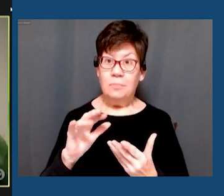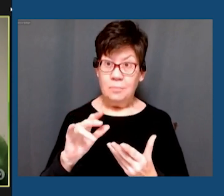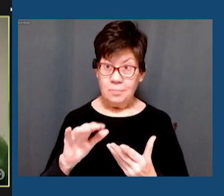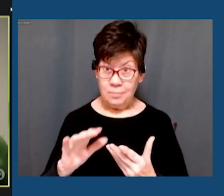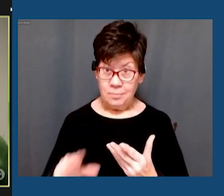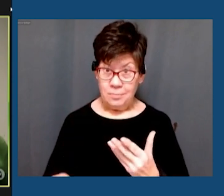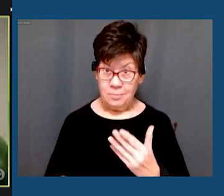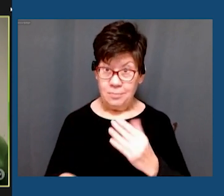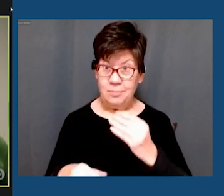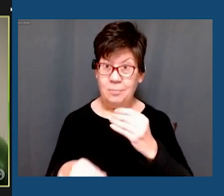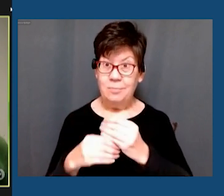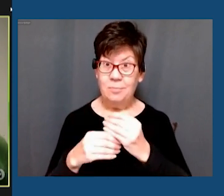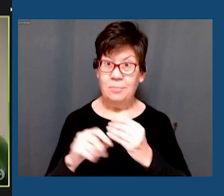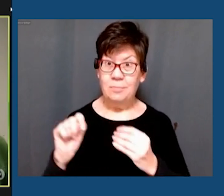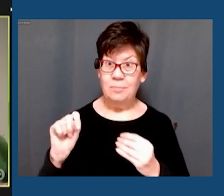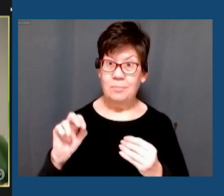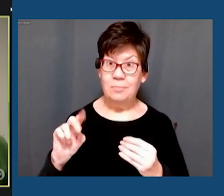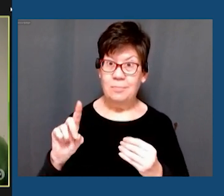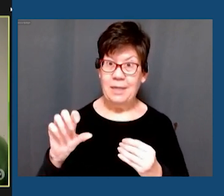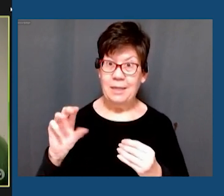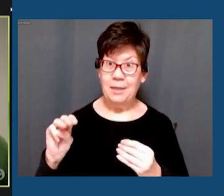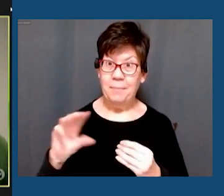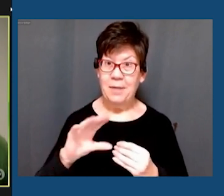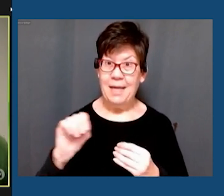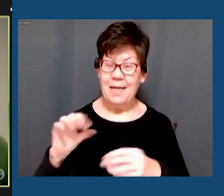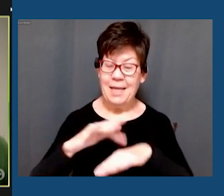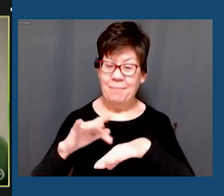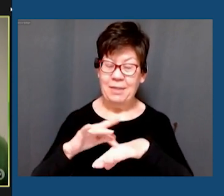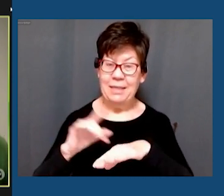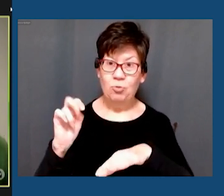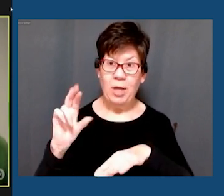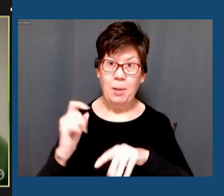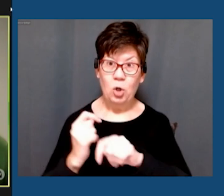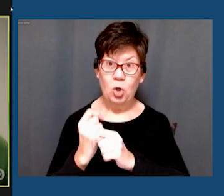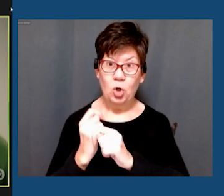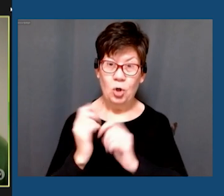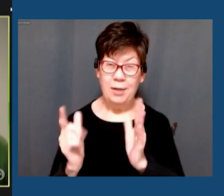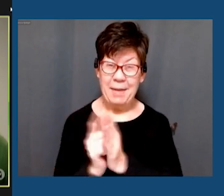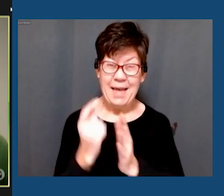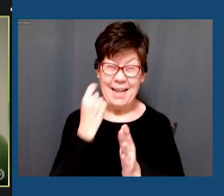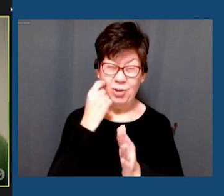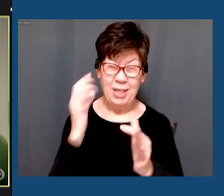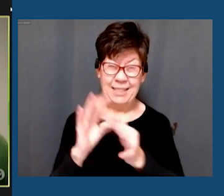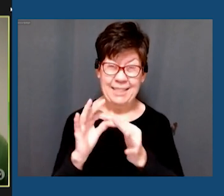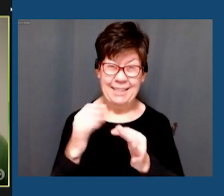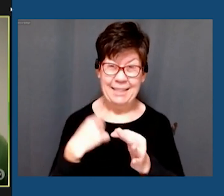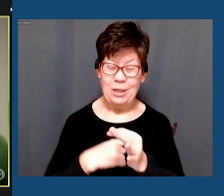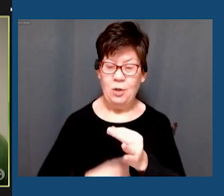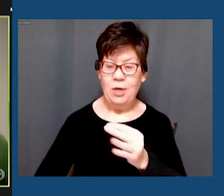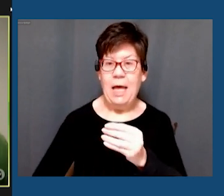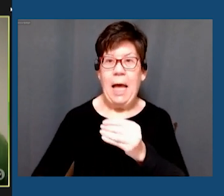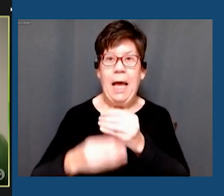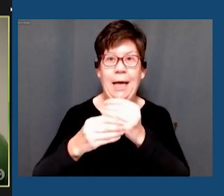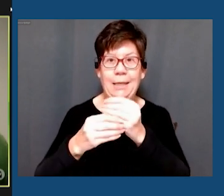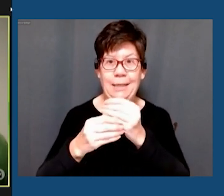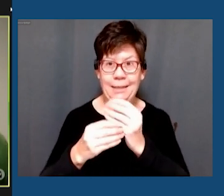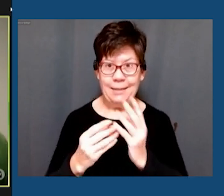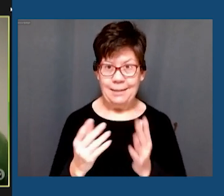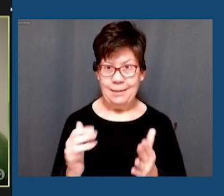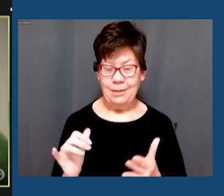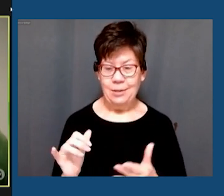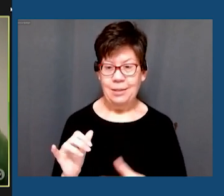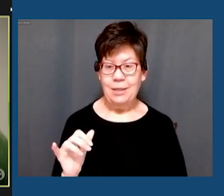and empty truck and trailer bans that I discussed, we are adding a ban to the New York State